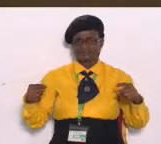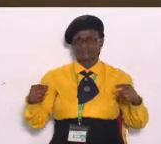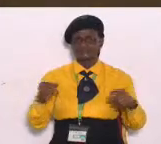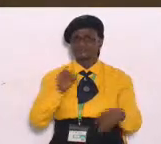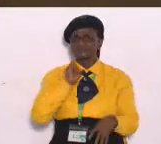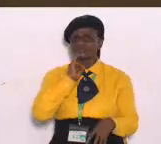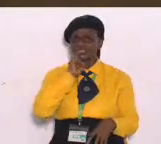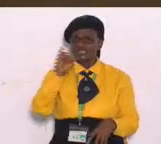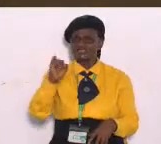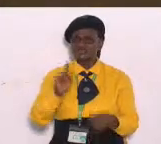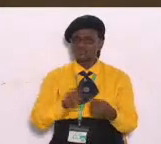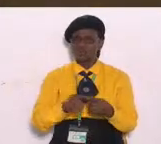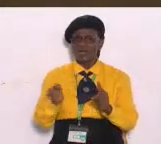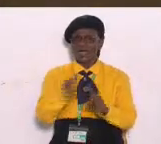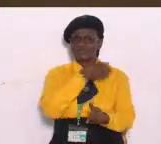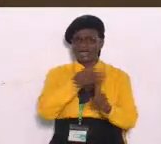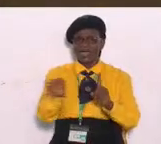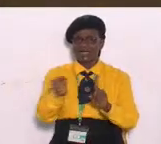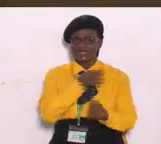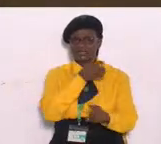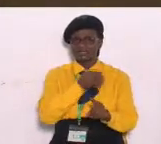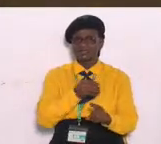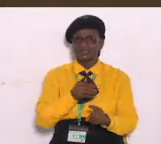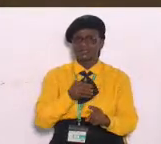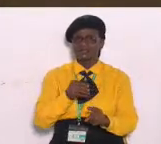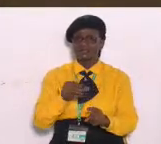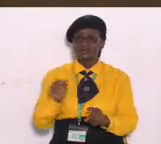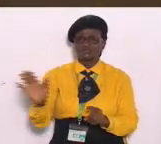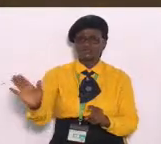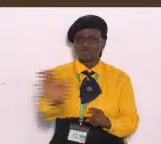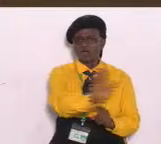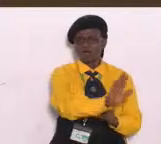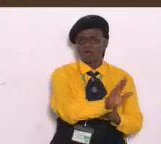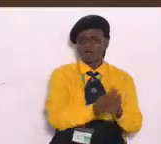is to attack your resources.